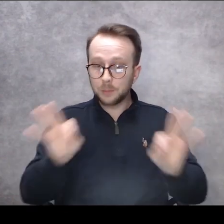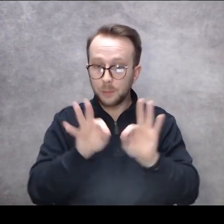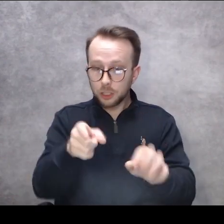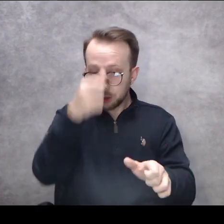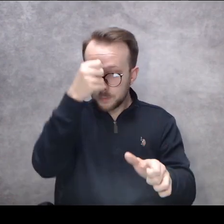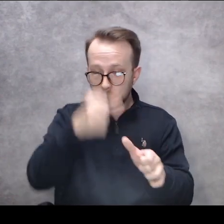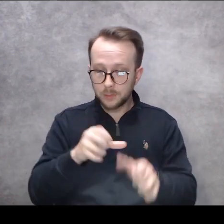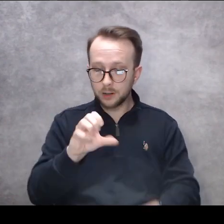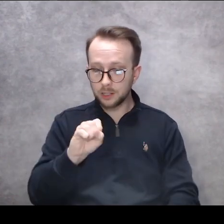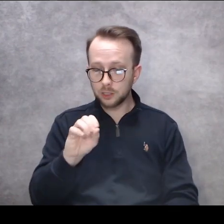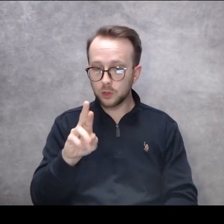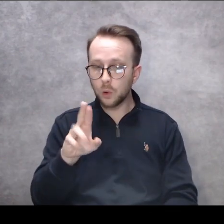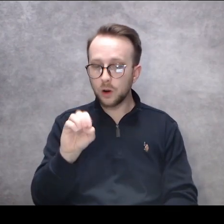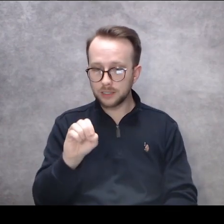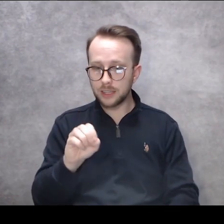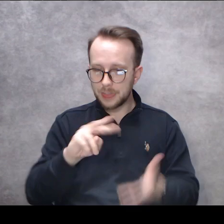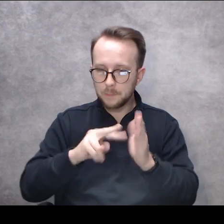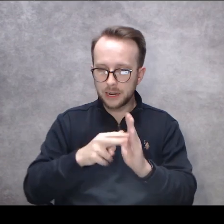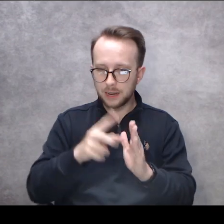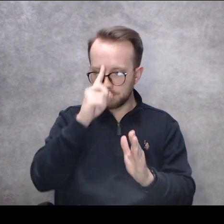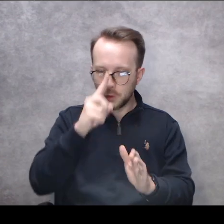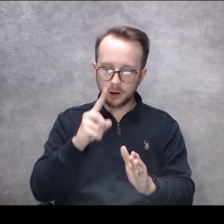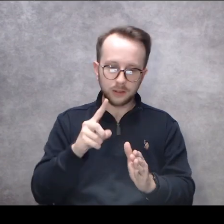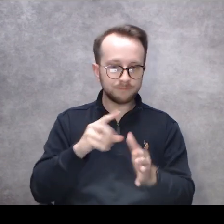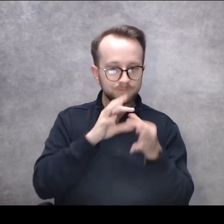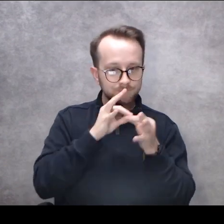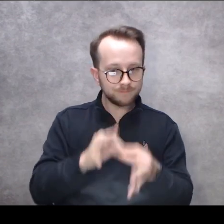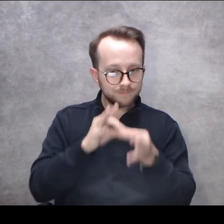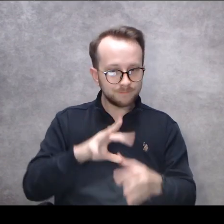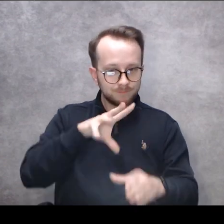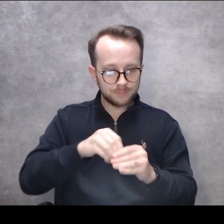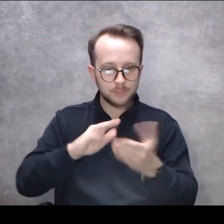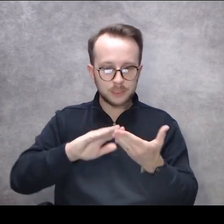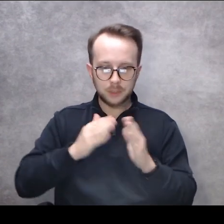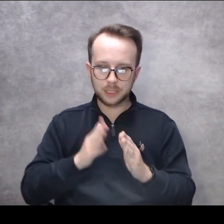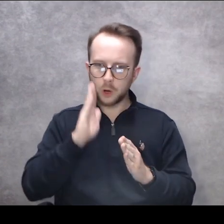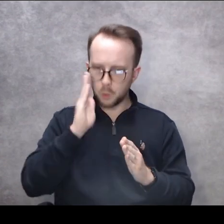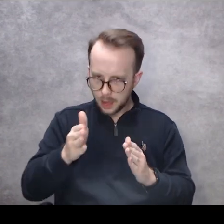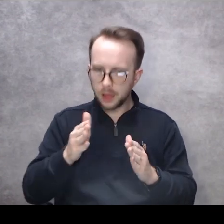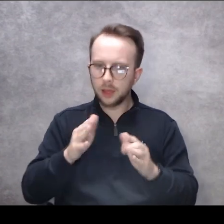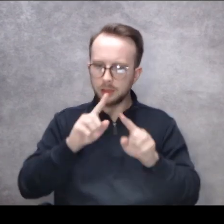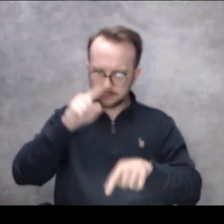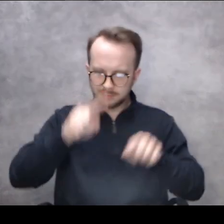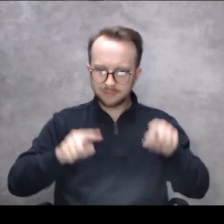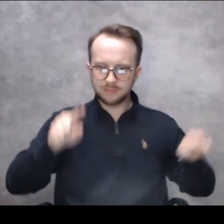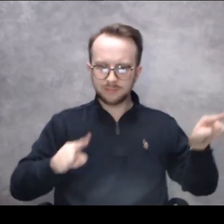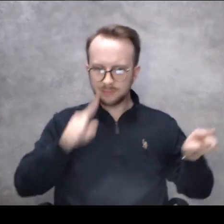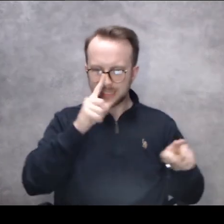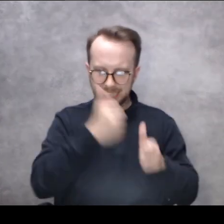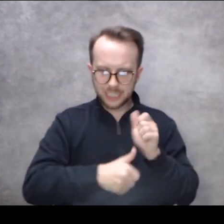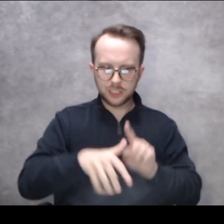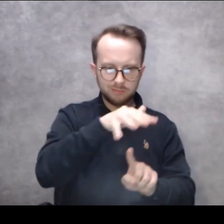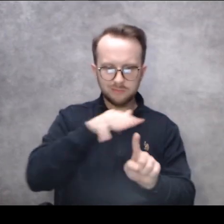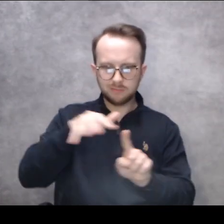and meanings of belonging and community, and that those will vary across learners and contexts.